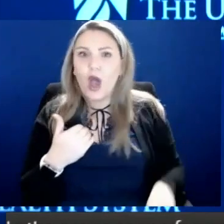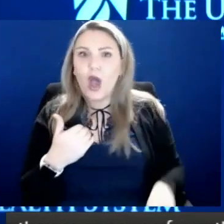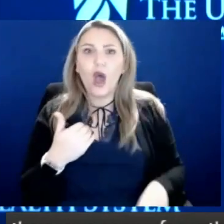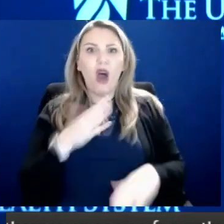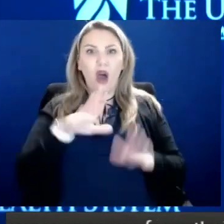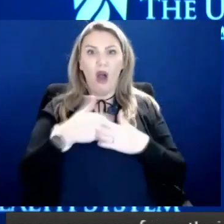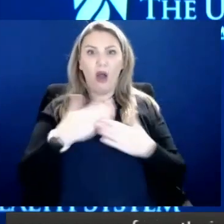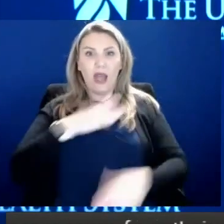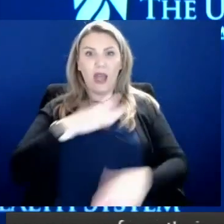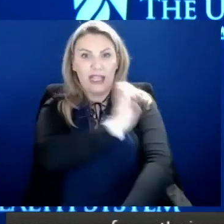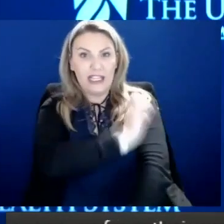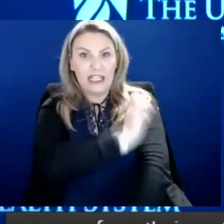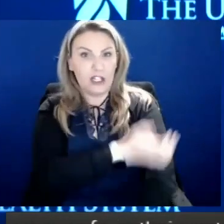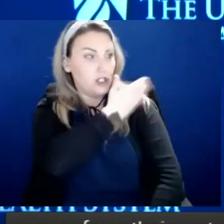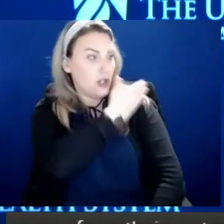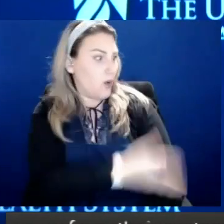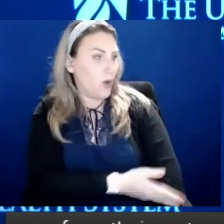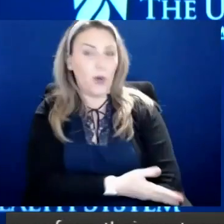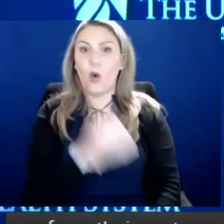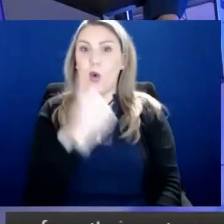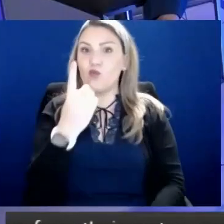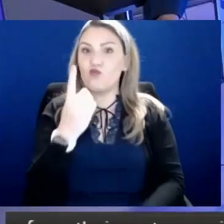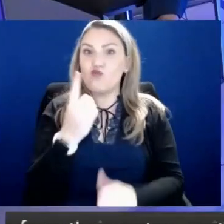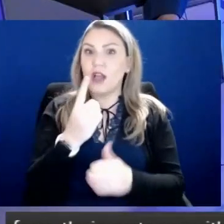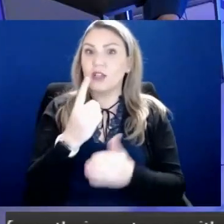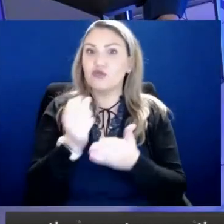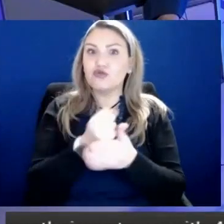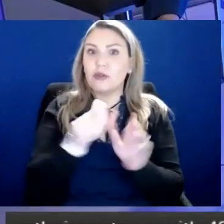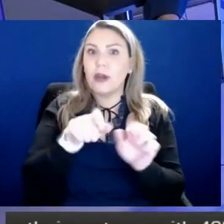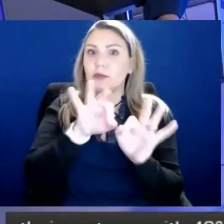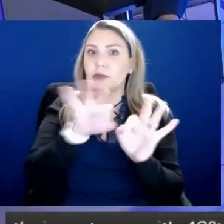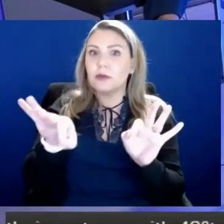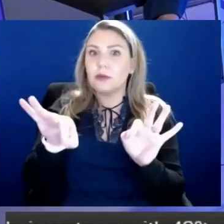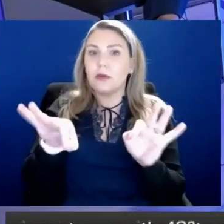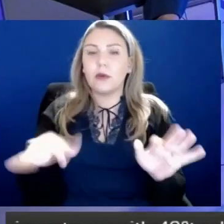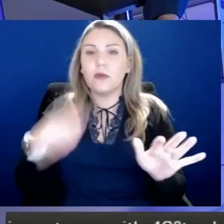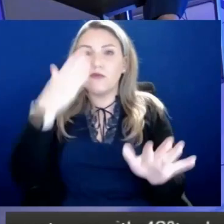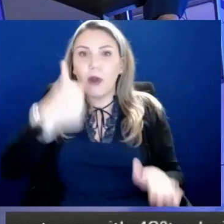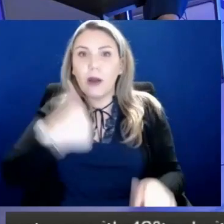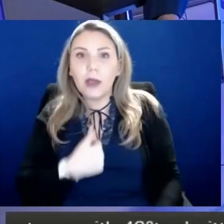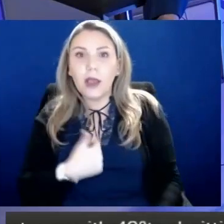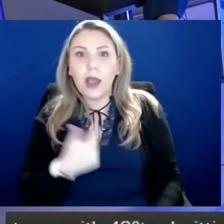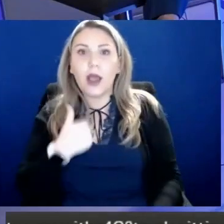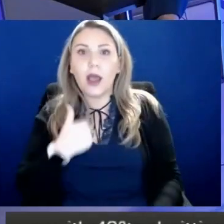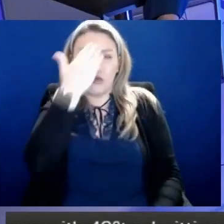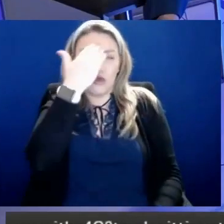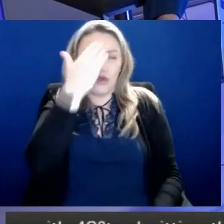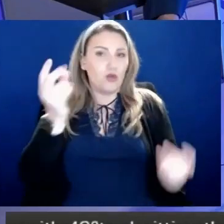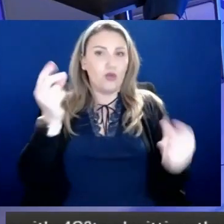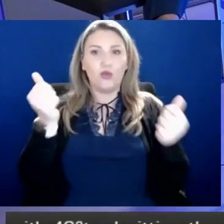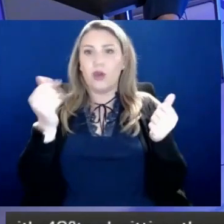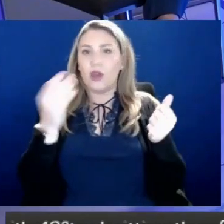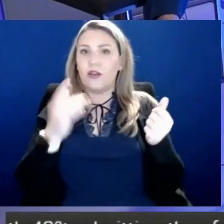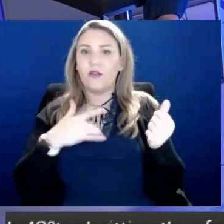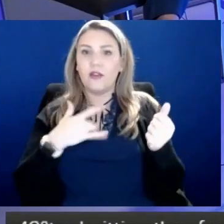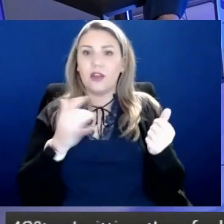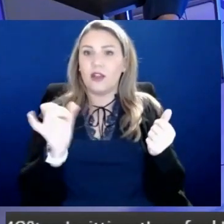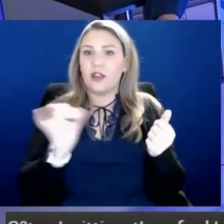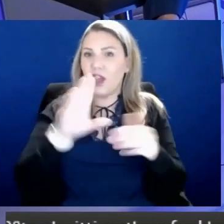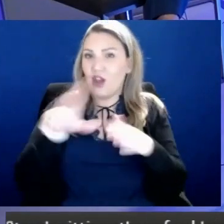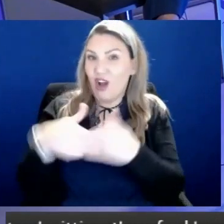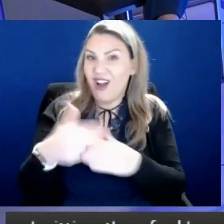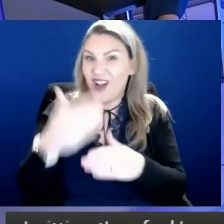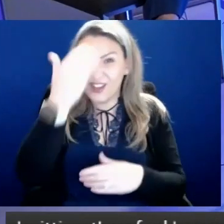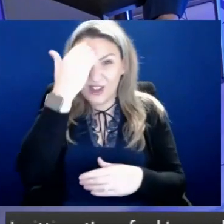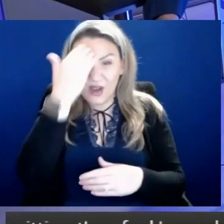through a script that was written in front of me. Yeah. I knew instantly, and I feel like we all kind of know. So isolating. When